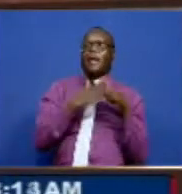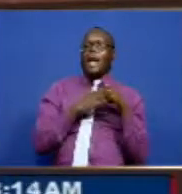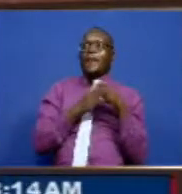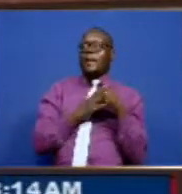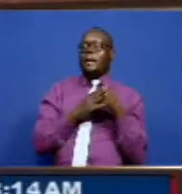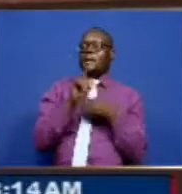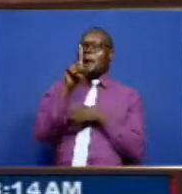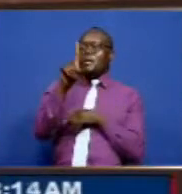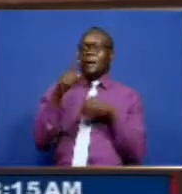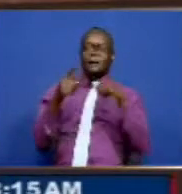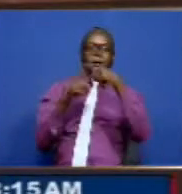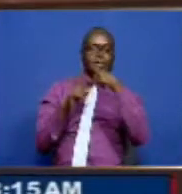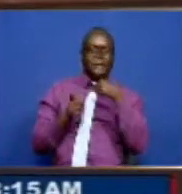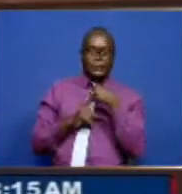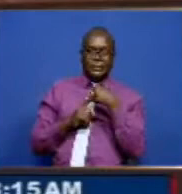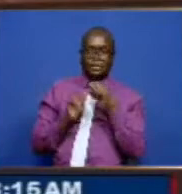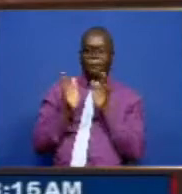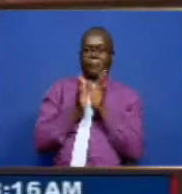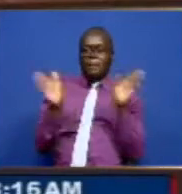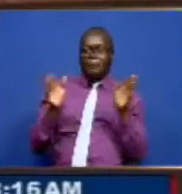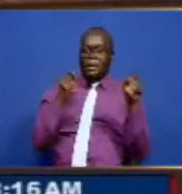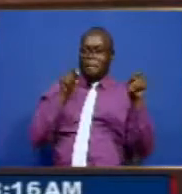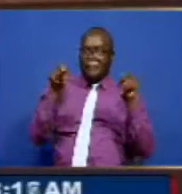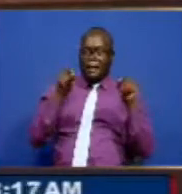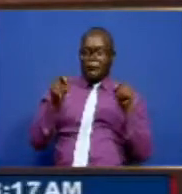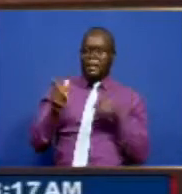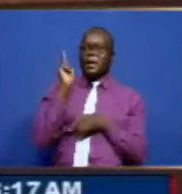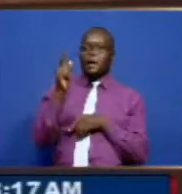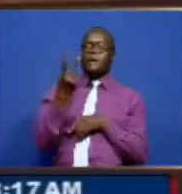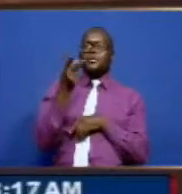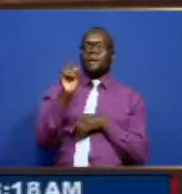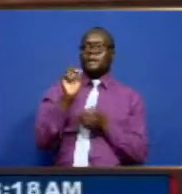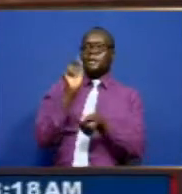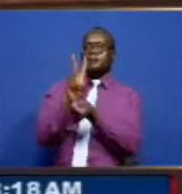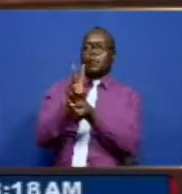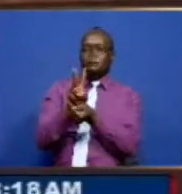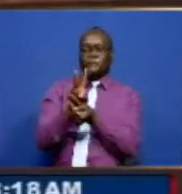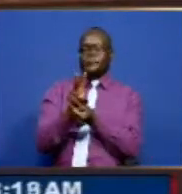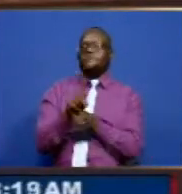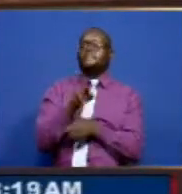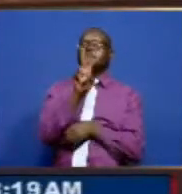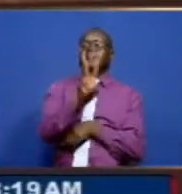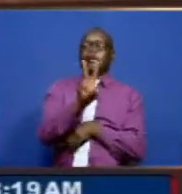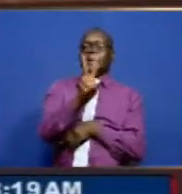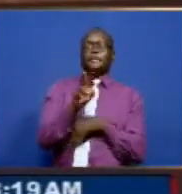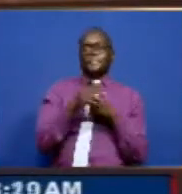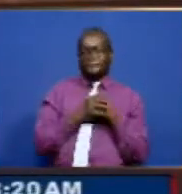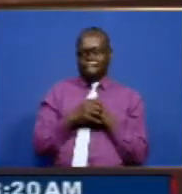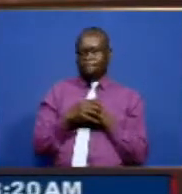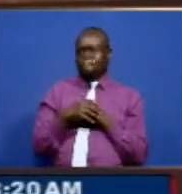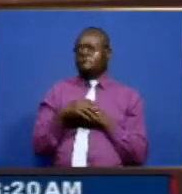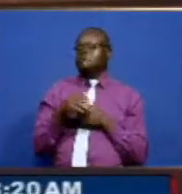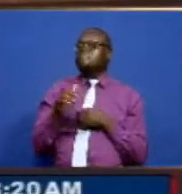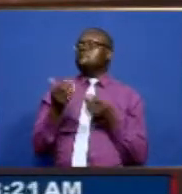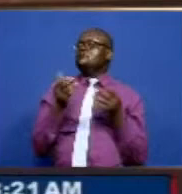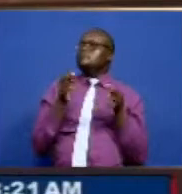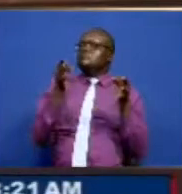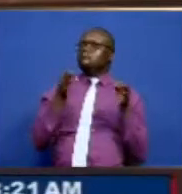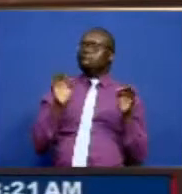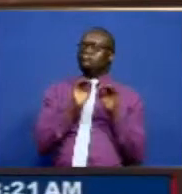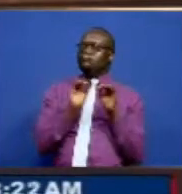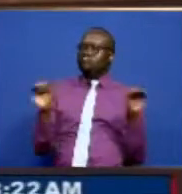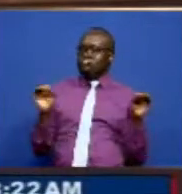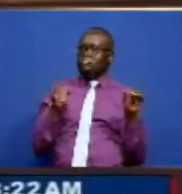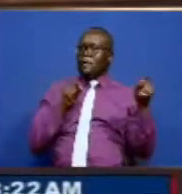and 166 of the Public Management Act 2012. B, lack of accountability in